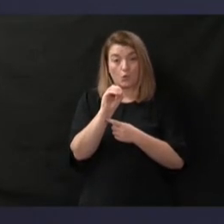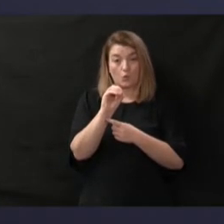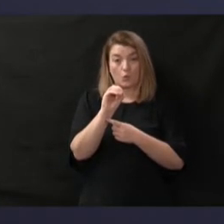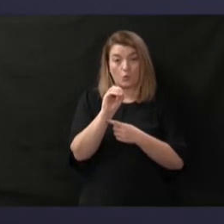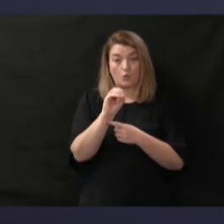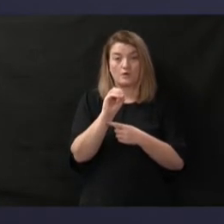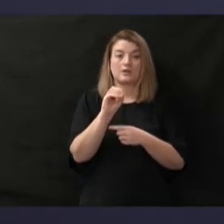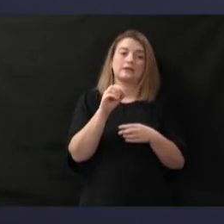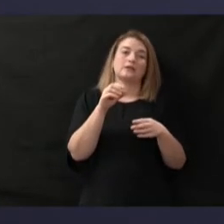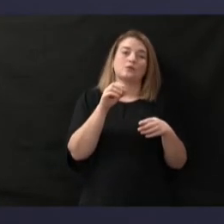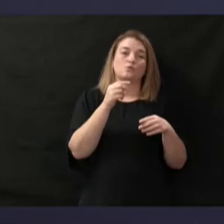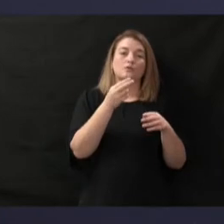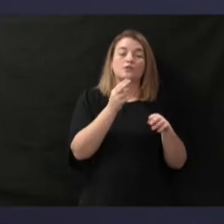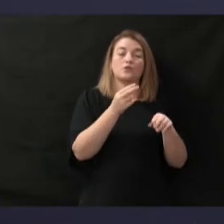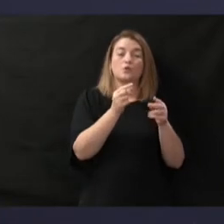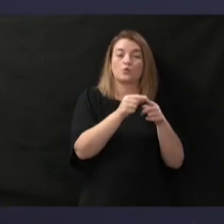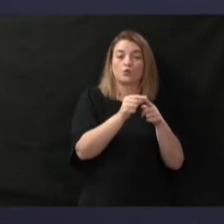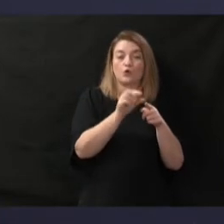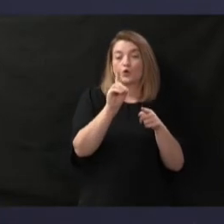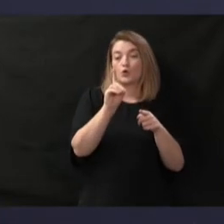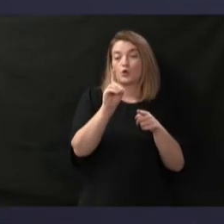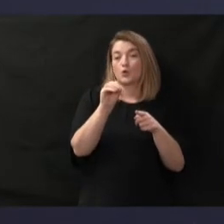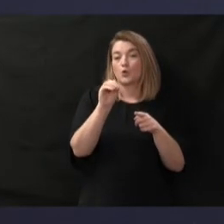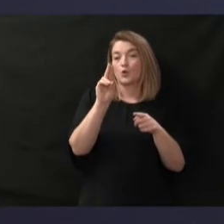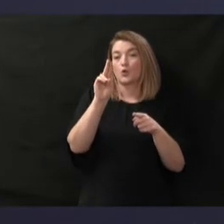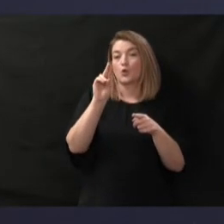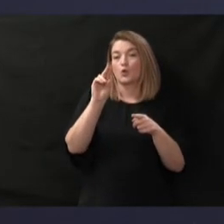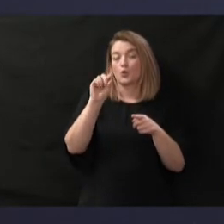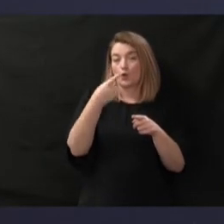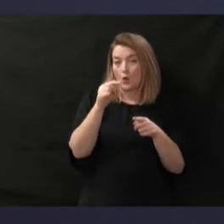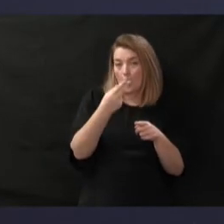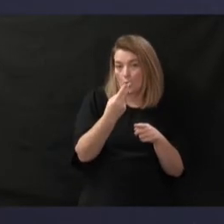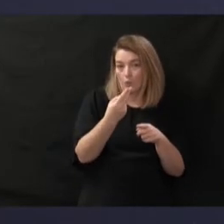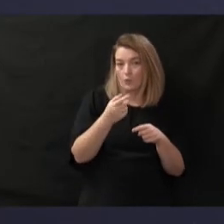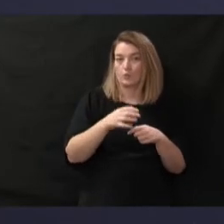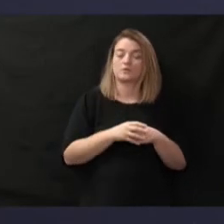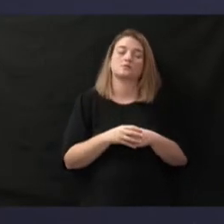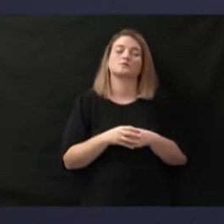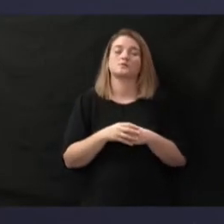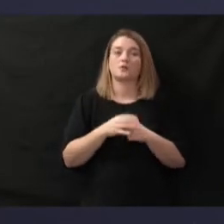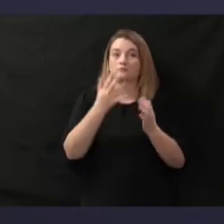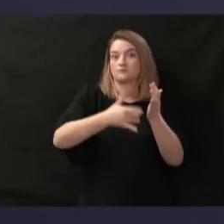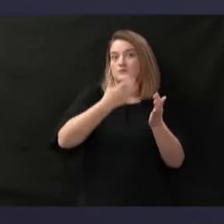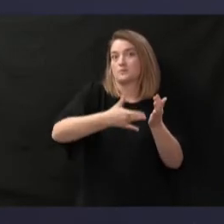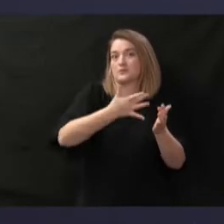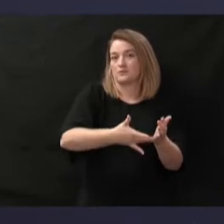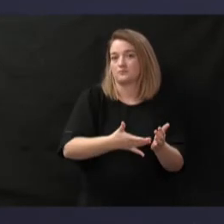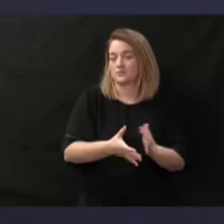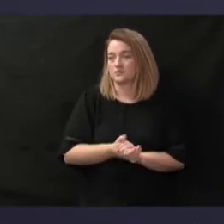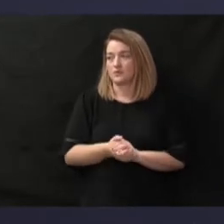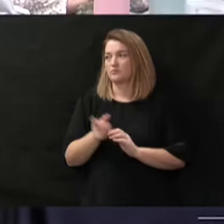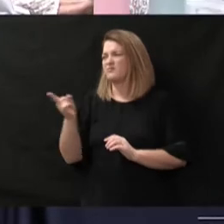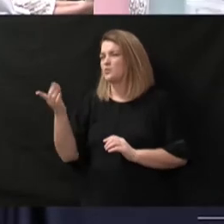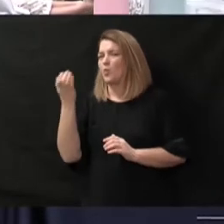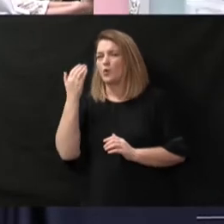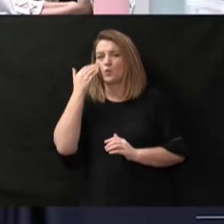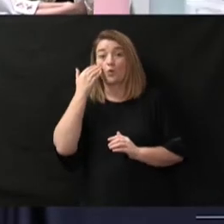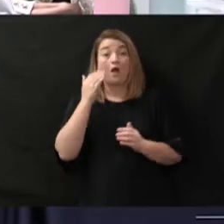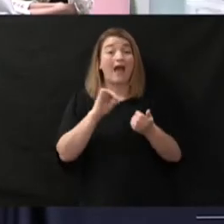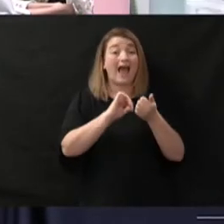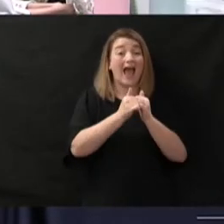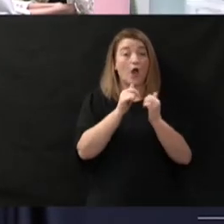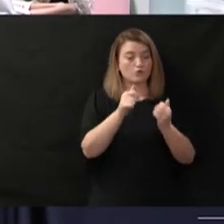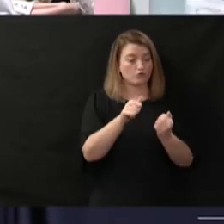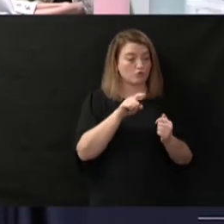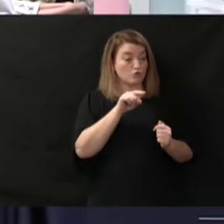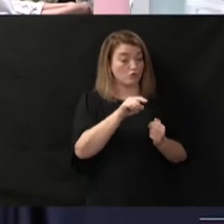Yeah, and Do, mm-hmm. Do. So it does say O sometimes. Yeah. Yes, another question. She wanted to know how you would